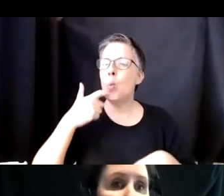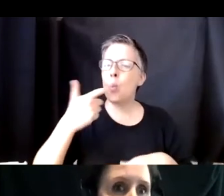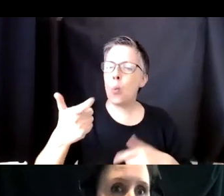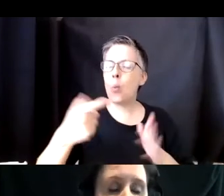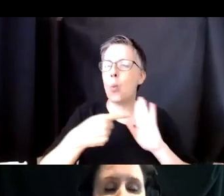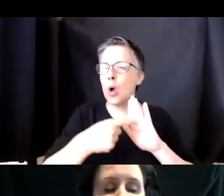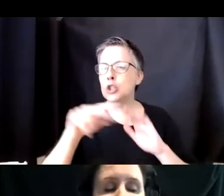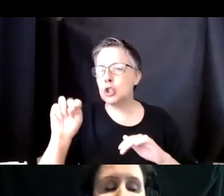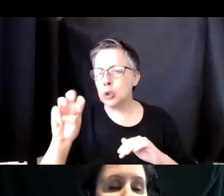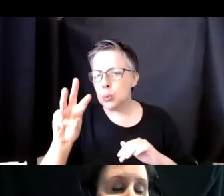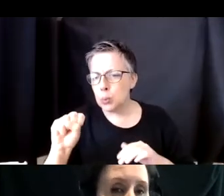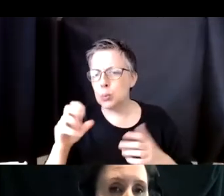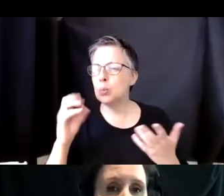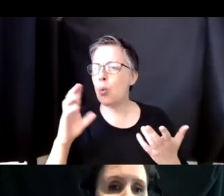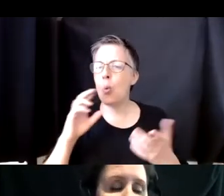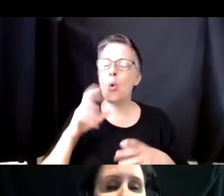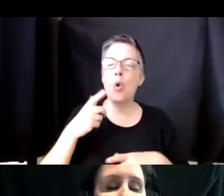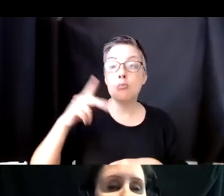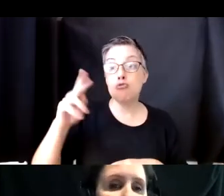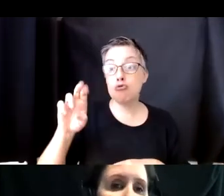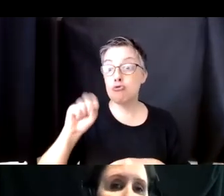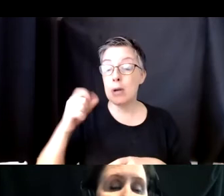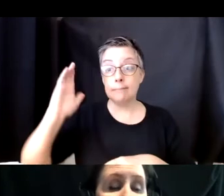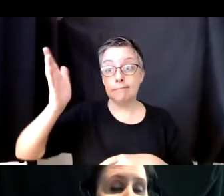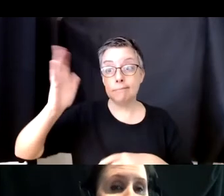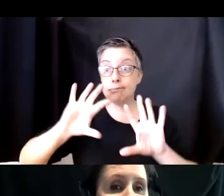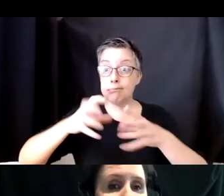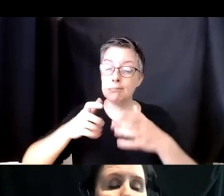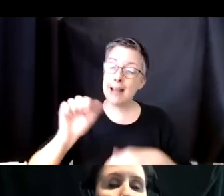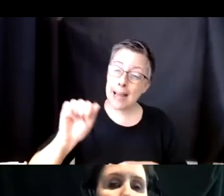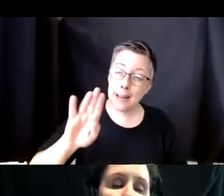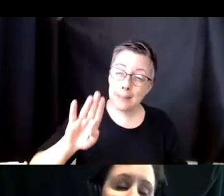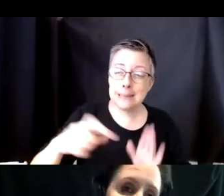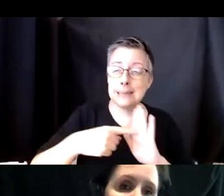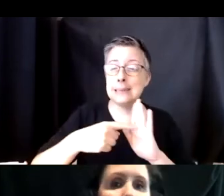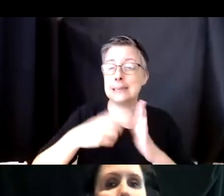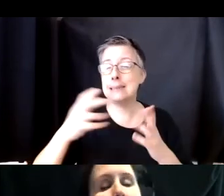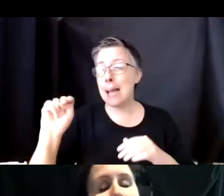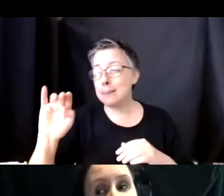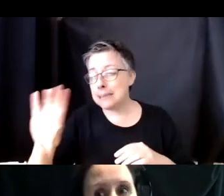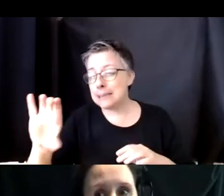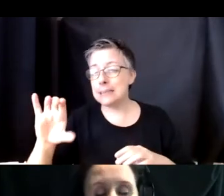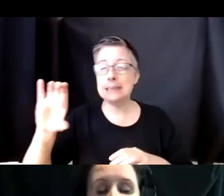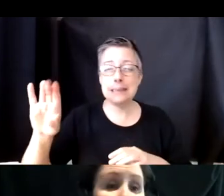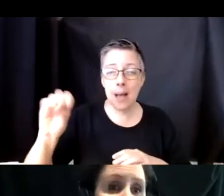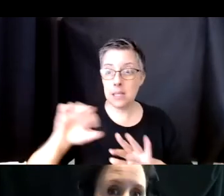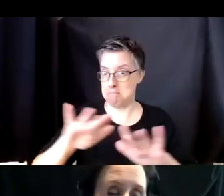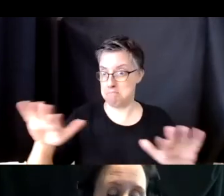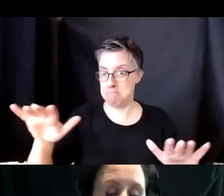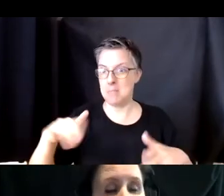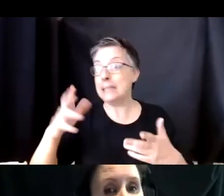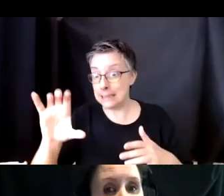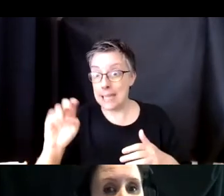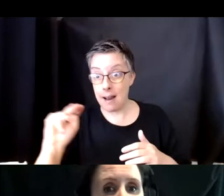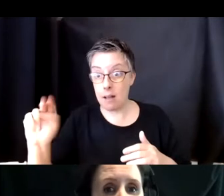the news or press briefing on any of the standard channels like ABC or NBC or CBS or